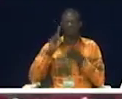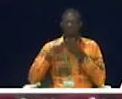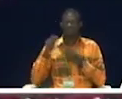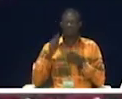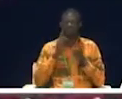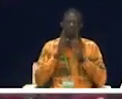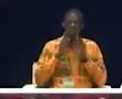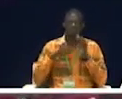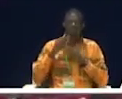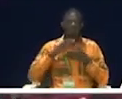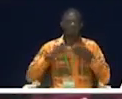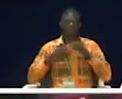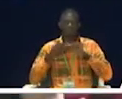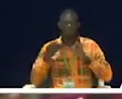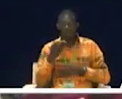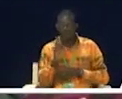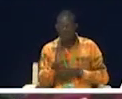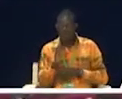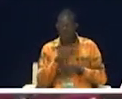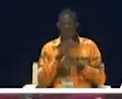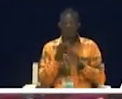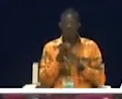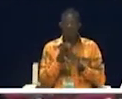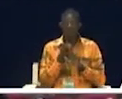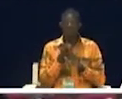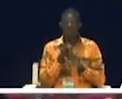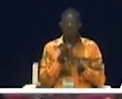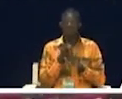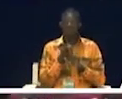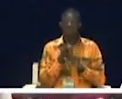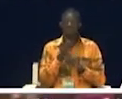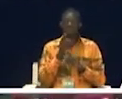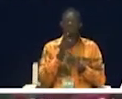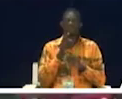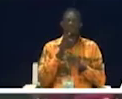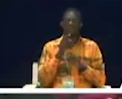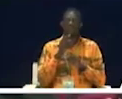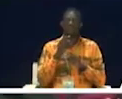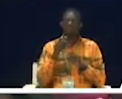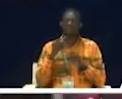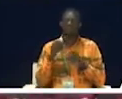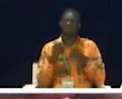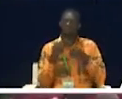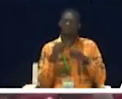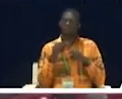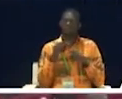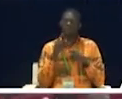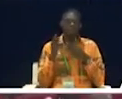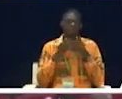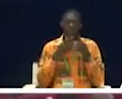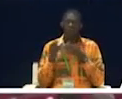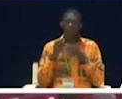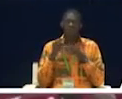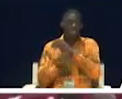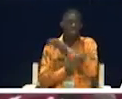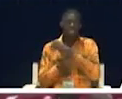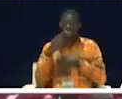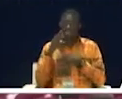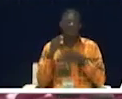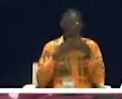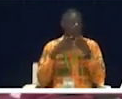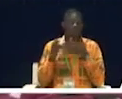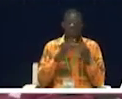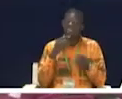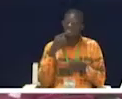talks about the story of wedding in Canaan. Mary told them, he said, whatever he tells you to